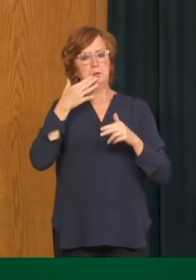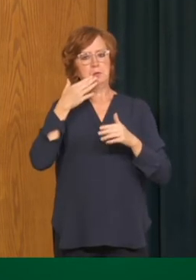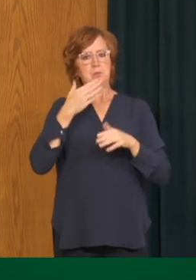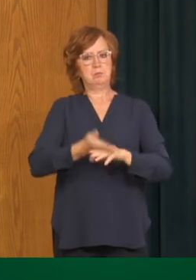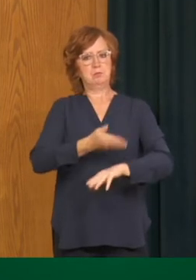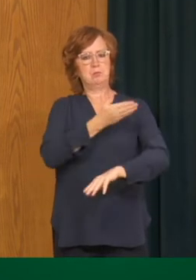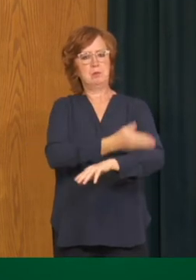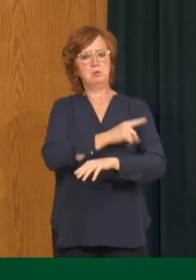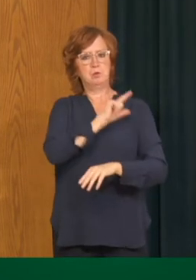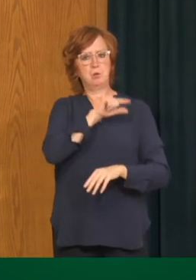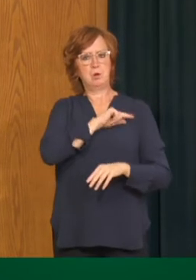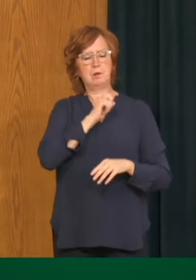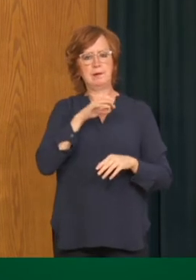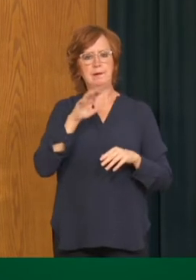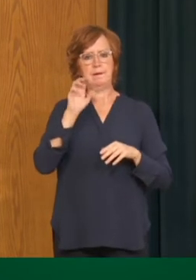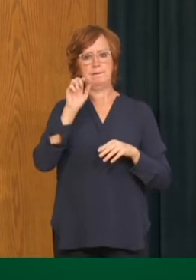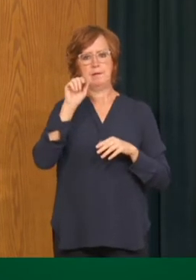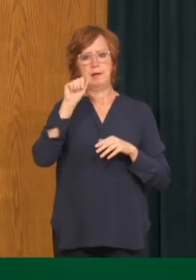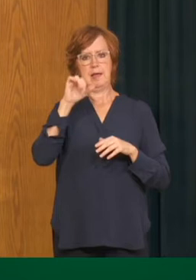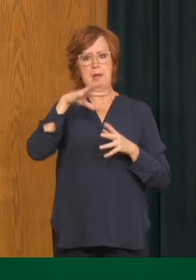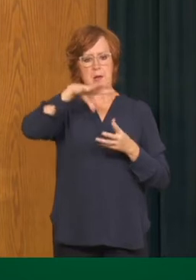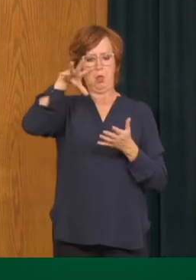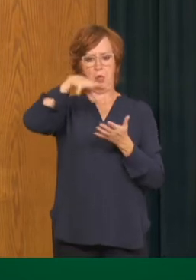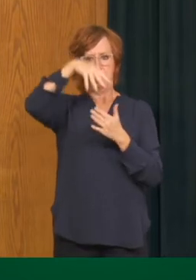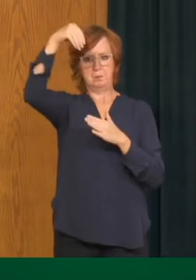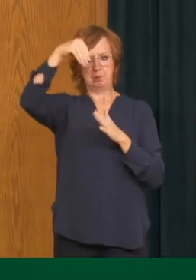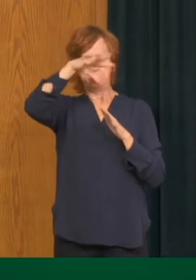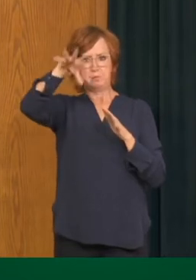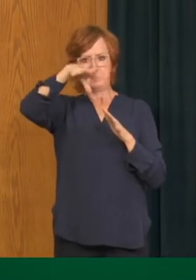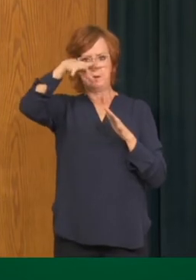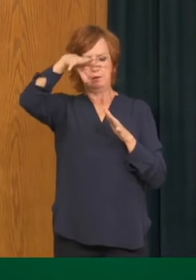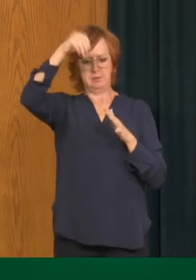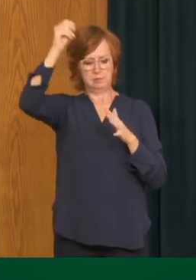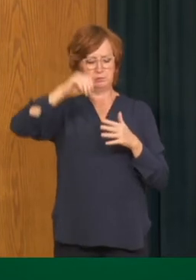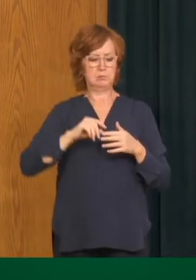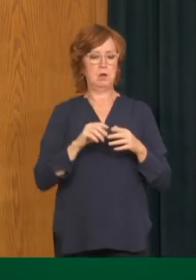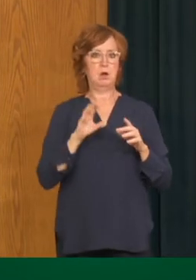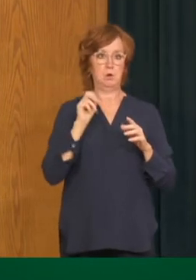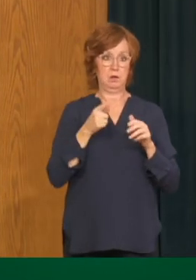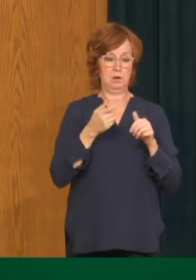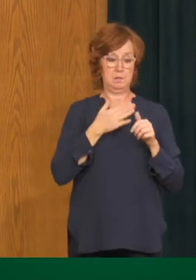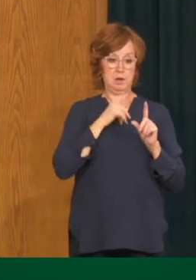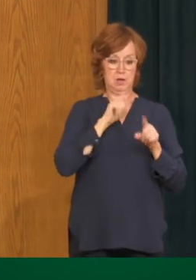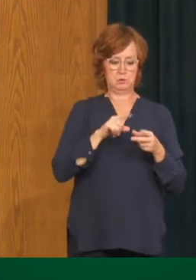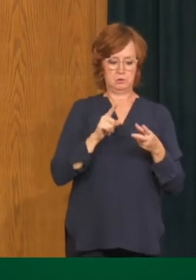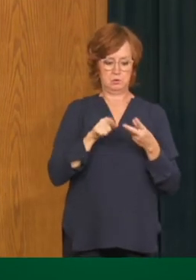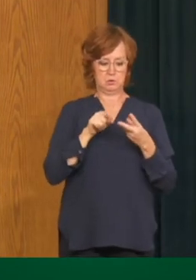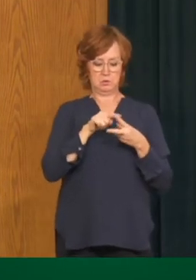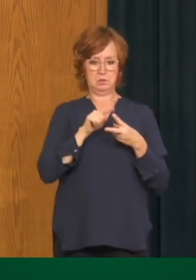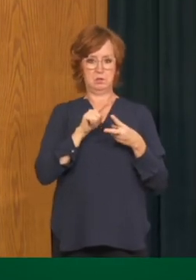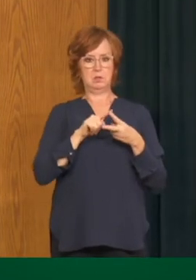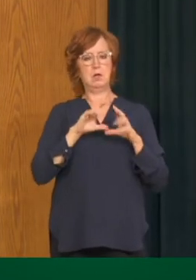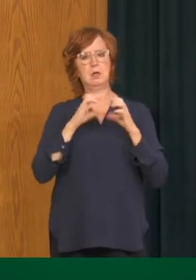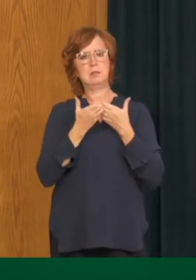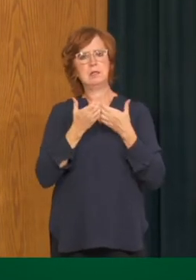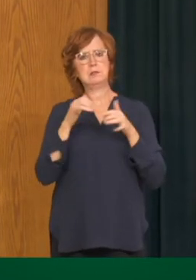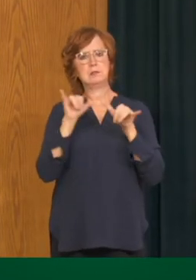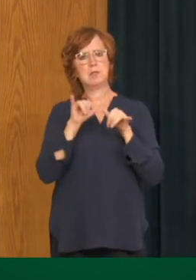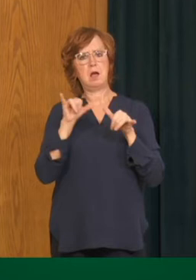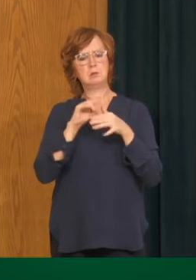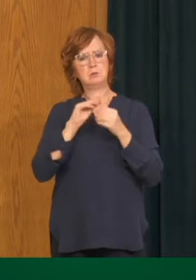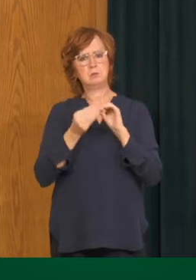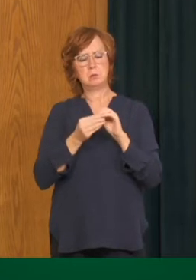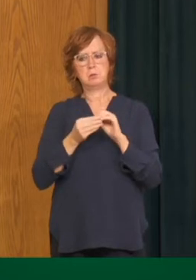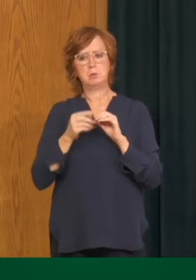on the class size discussion, that is a layer of protection. We have seen some other provinces that are making